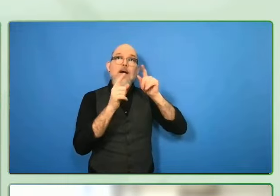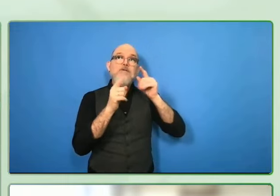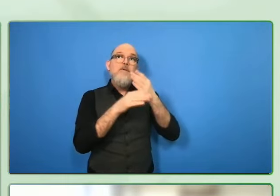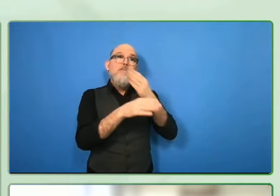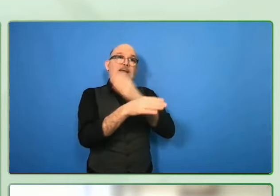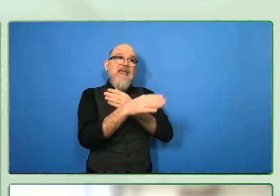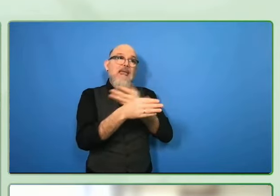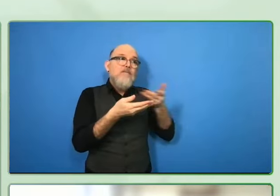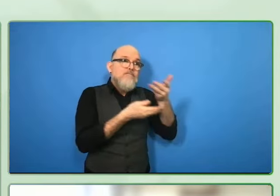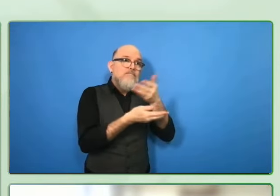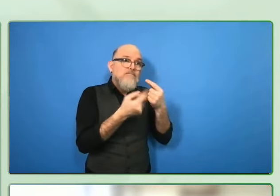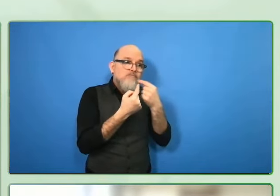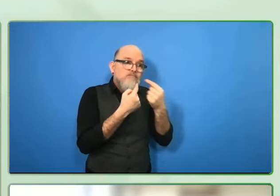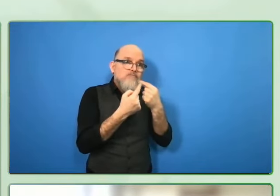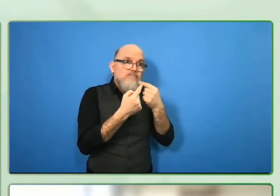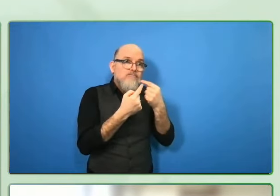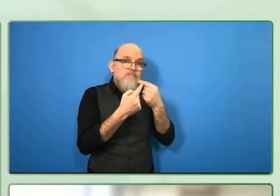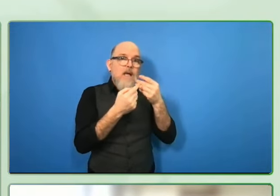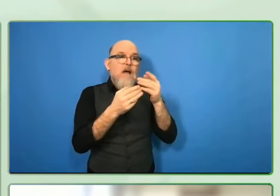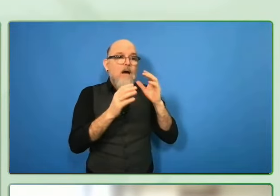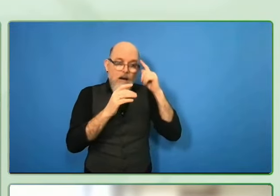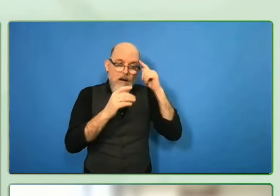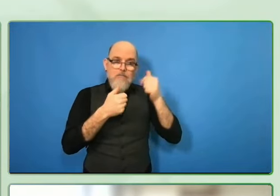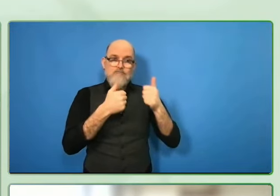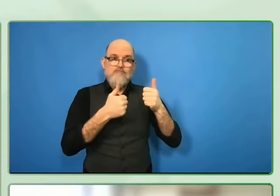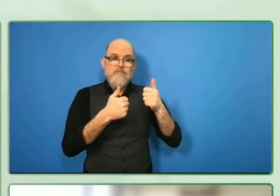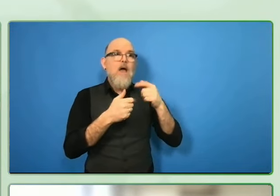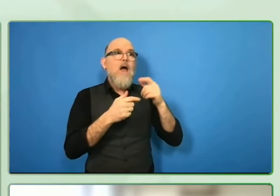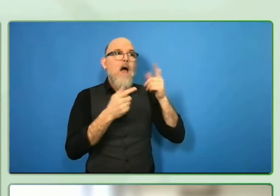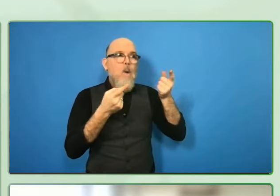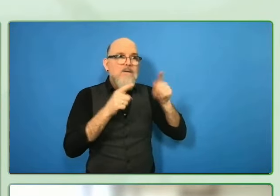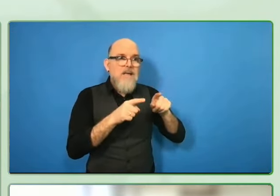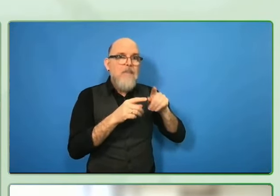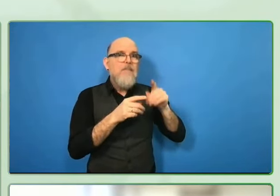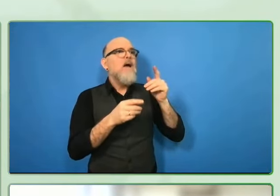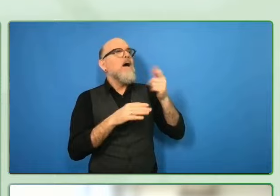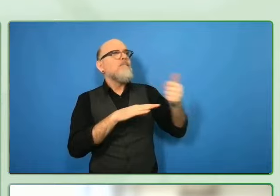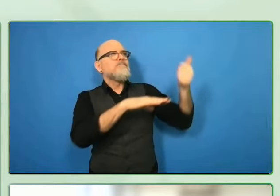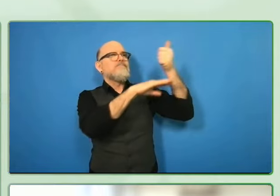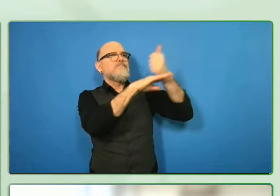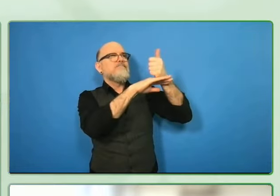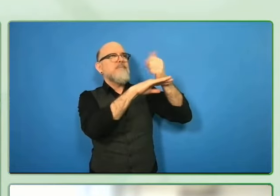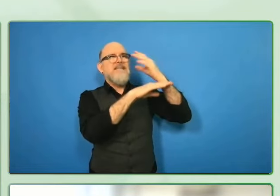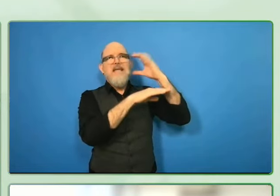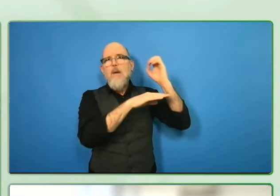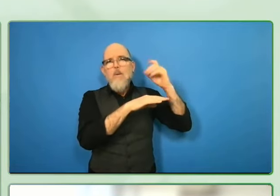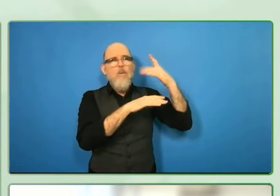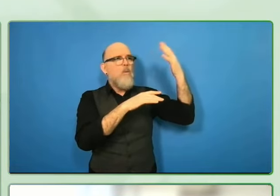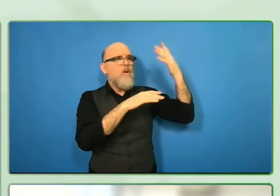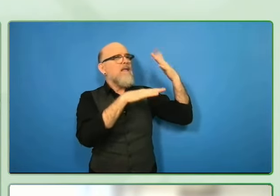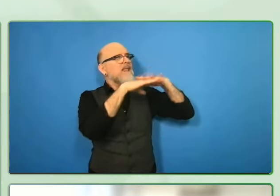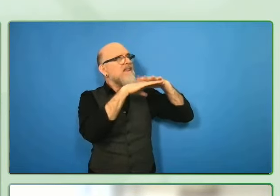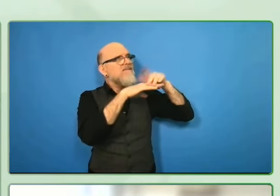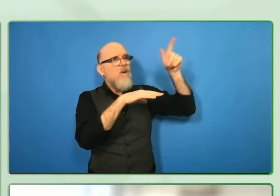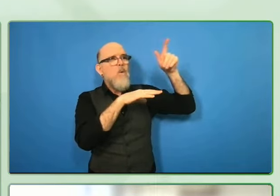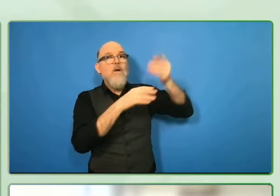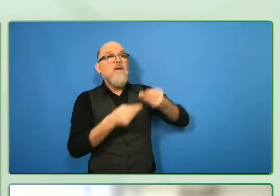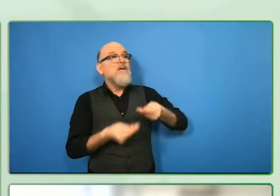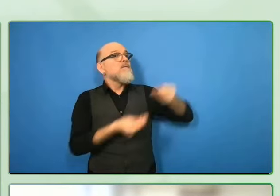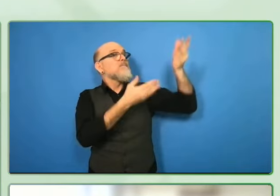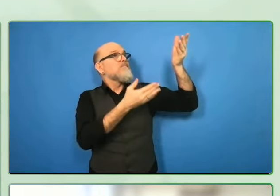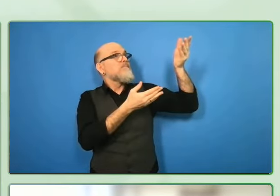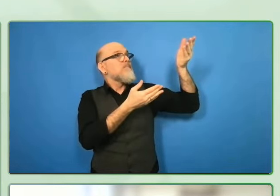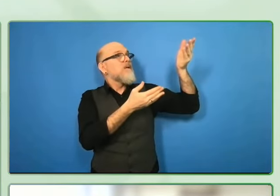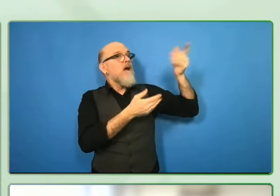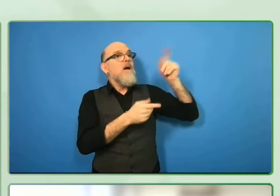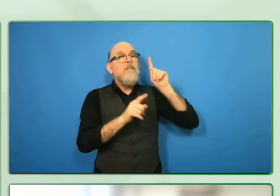to their disability networks, employee resource groups, and surface those insights so they can then learn and take that forward. So what were the networks